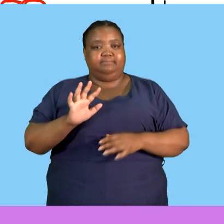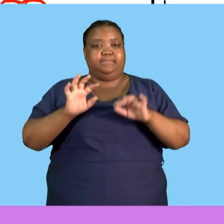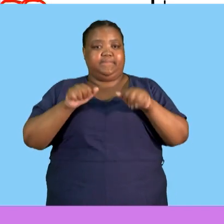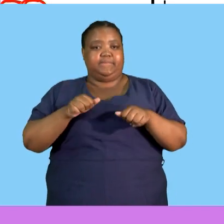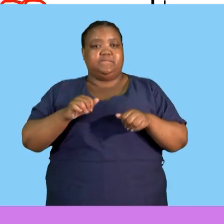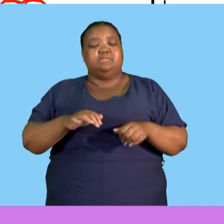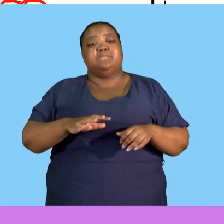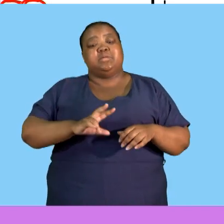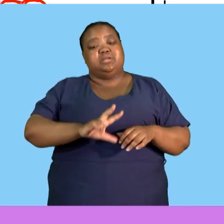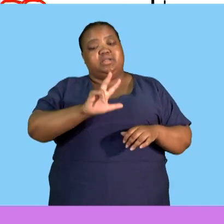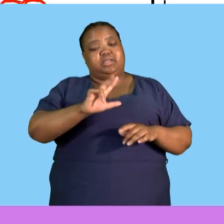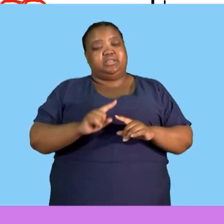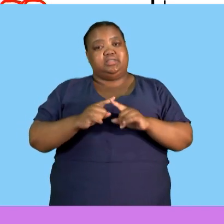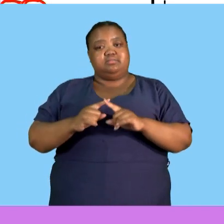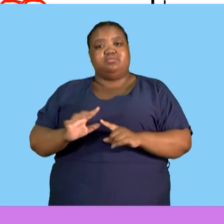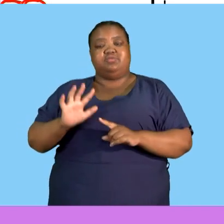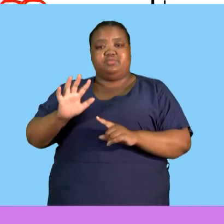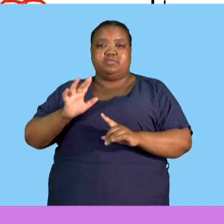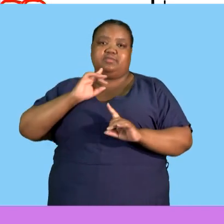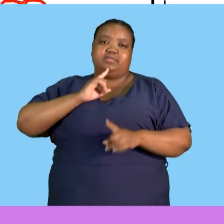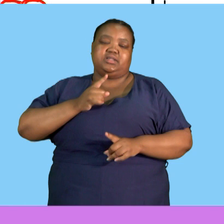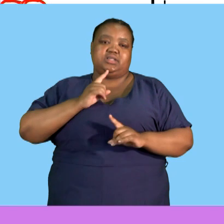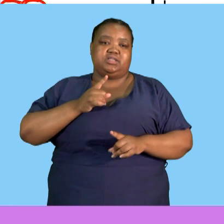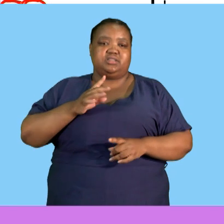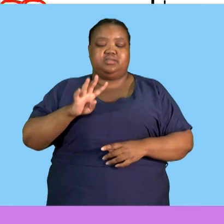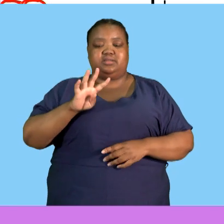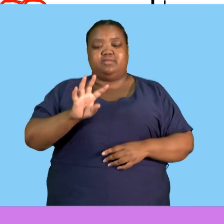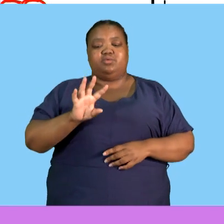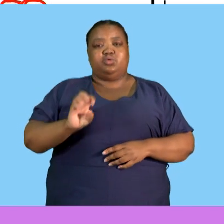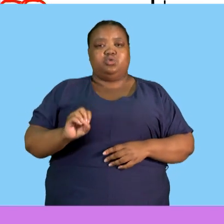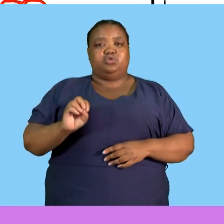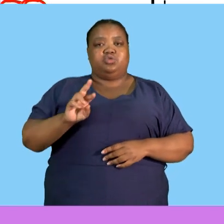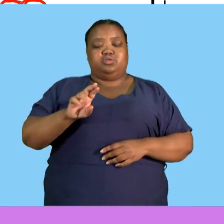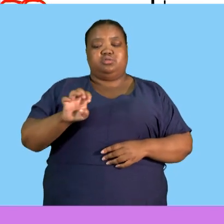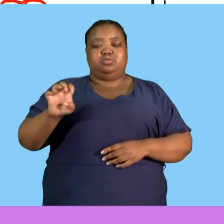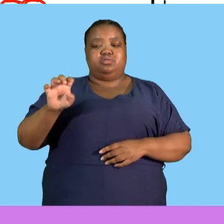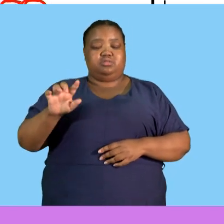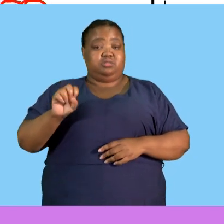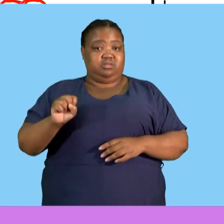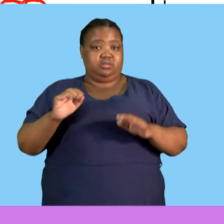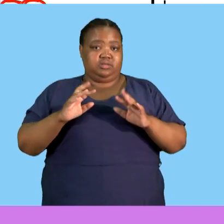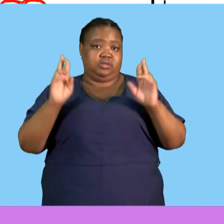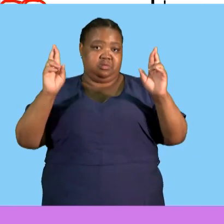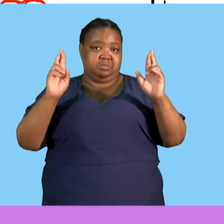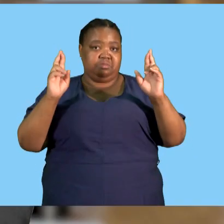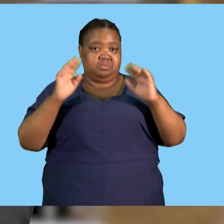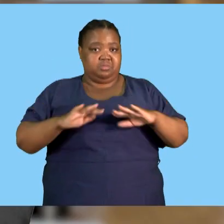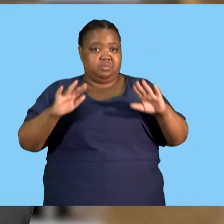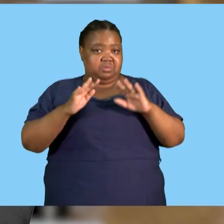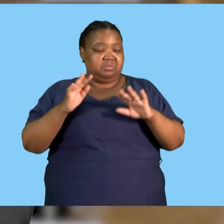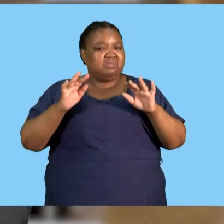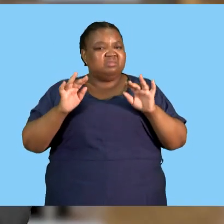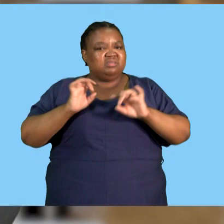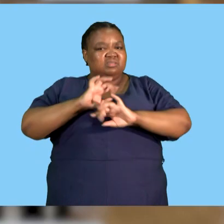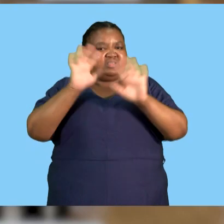5. Thereafter, I said 5 or 8 multiplied by 5, and that gave me an answer of 40 rails. Guys, I hope